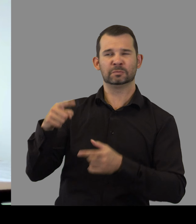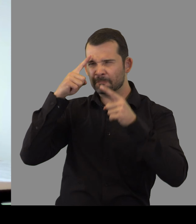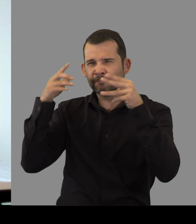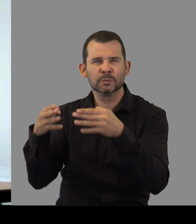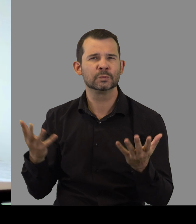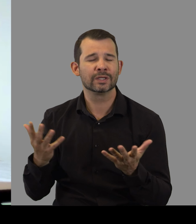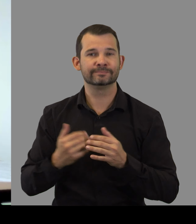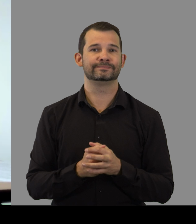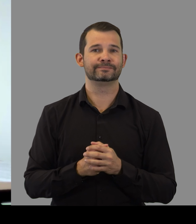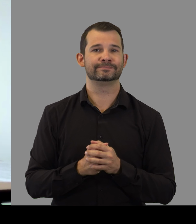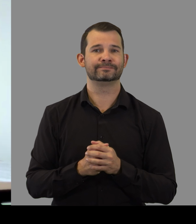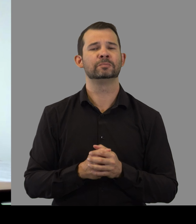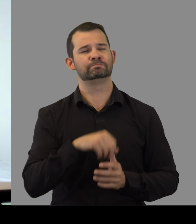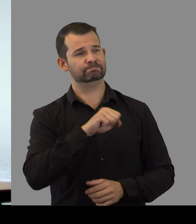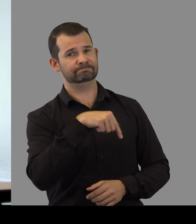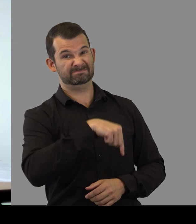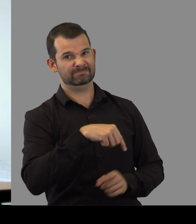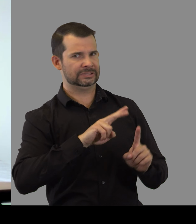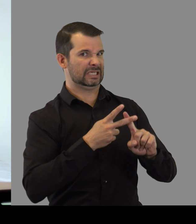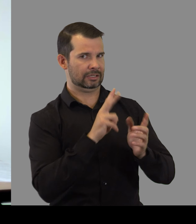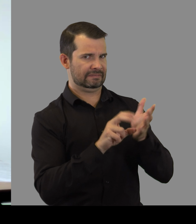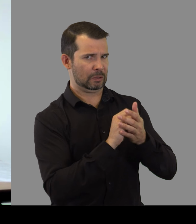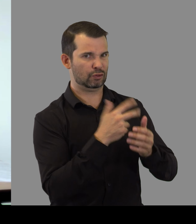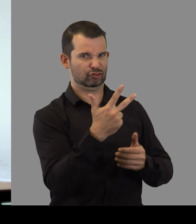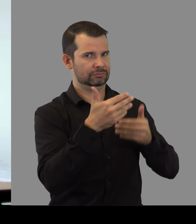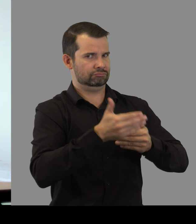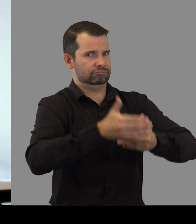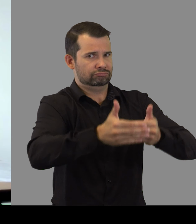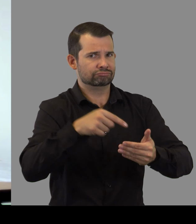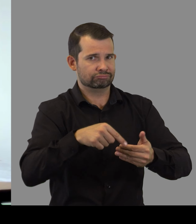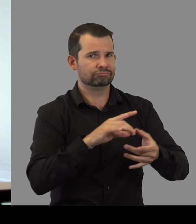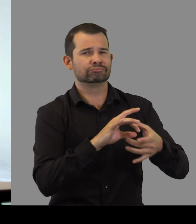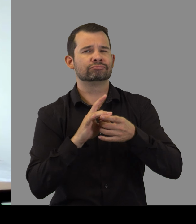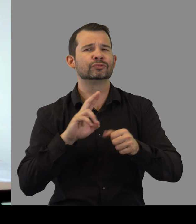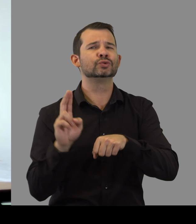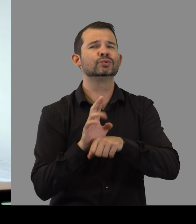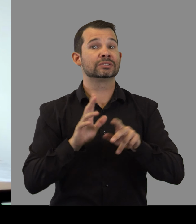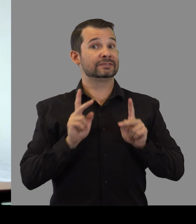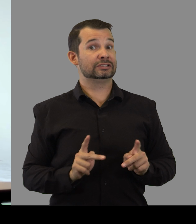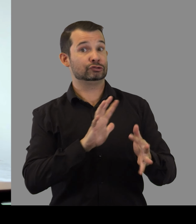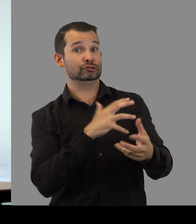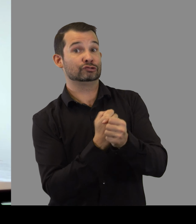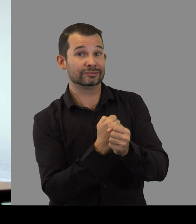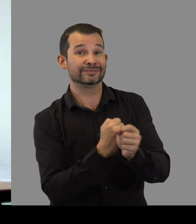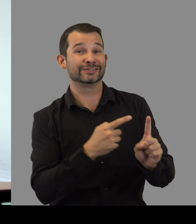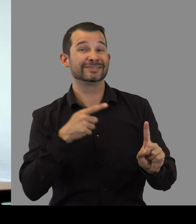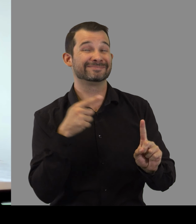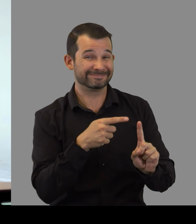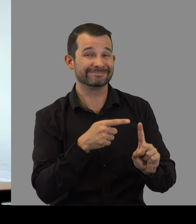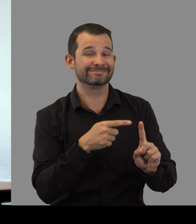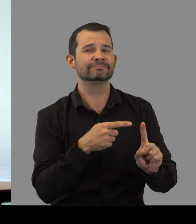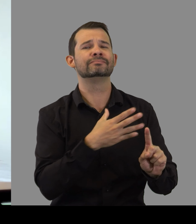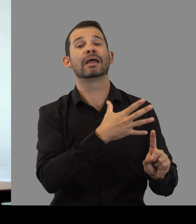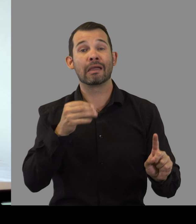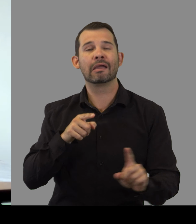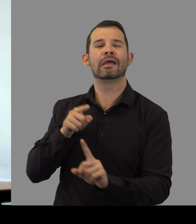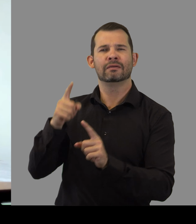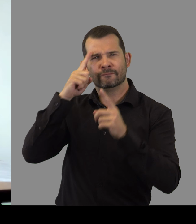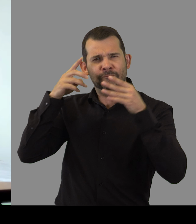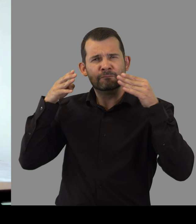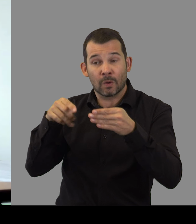the focus of this video? The focus of this video, and this is the second video in a three-part series on the use of physical restraints,